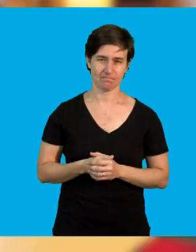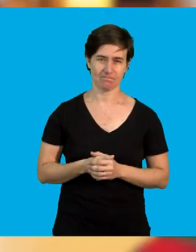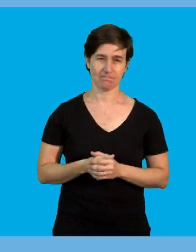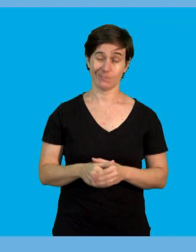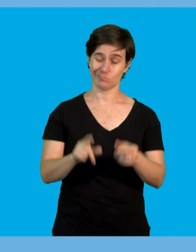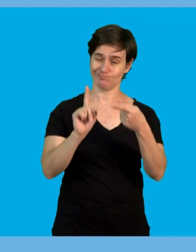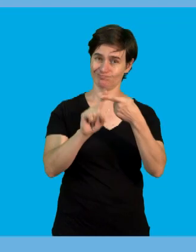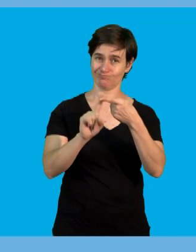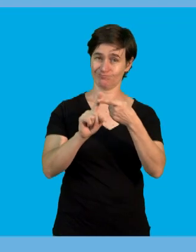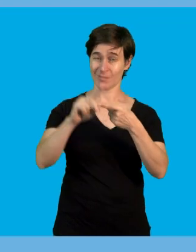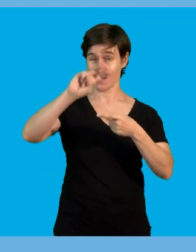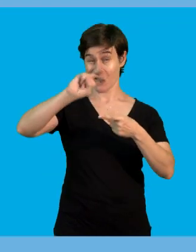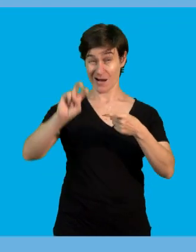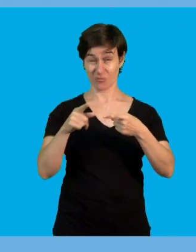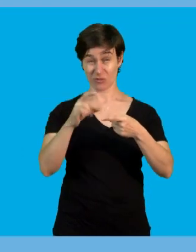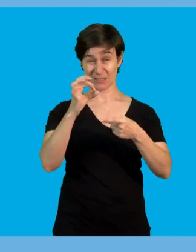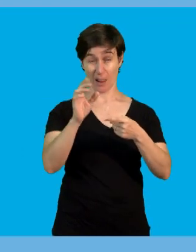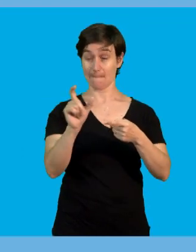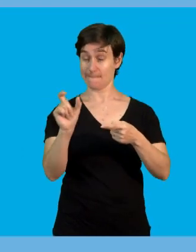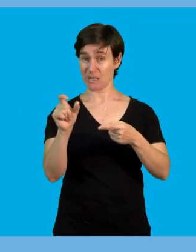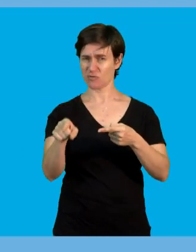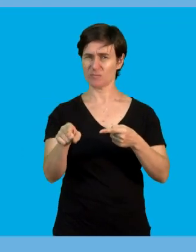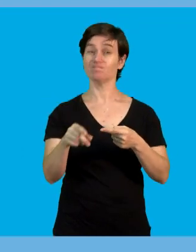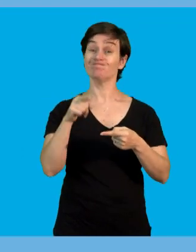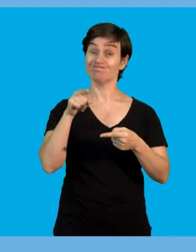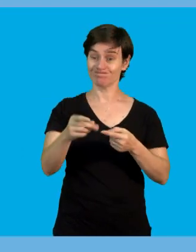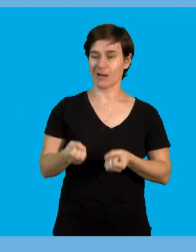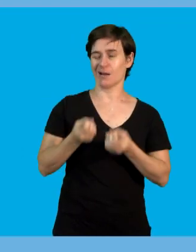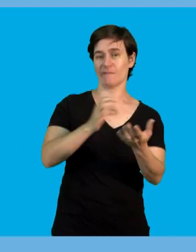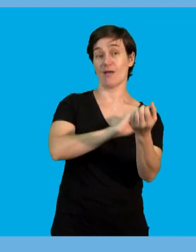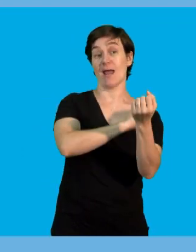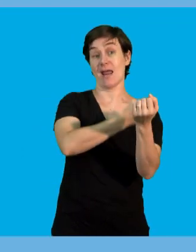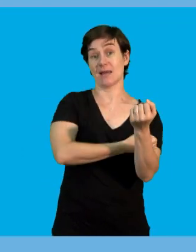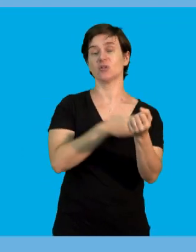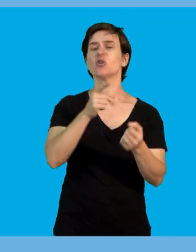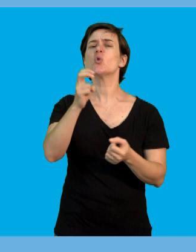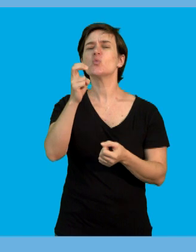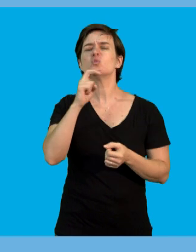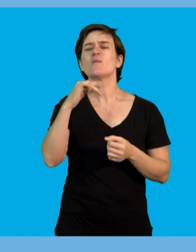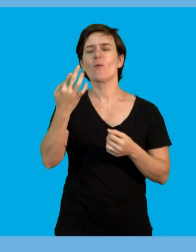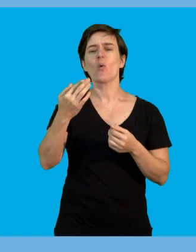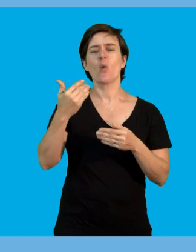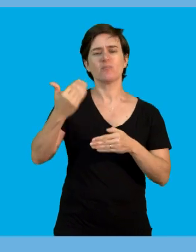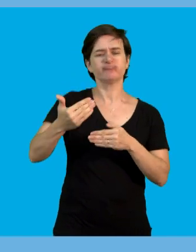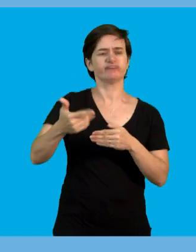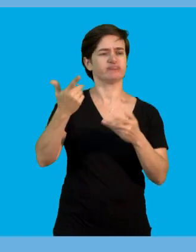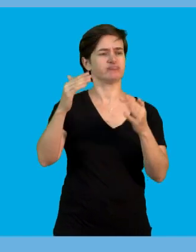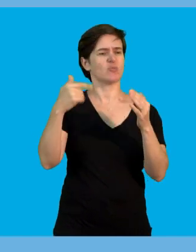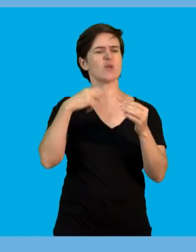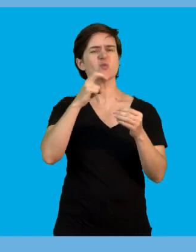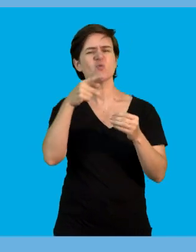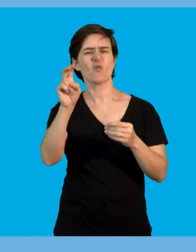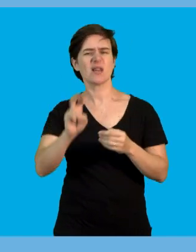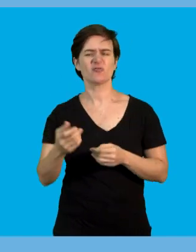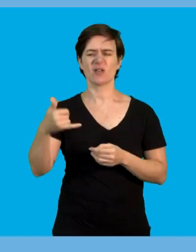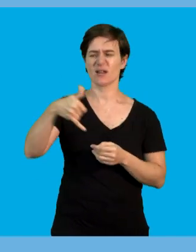remember. That's number one, electric cells and batteries are a source of energy and are used to power electrical